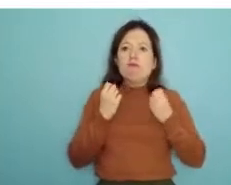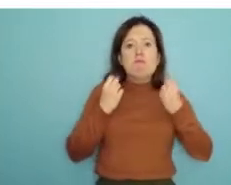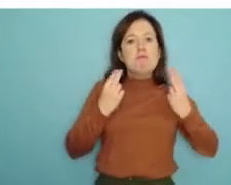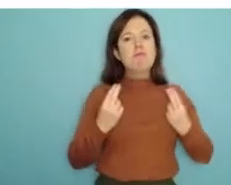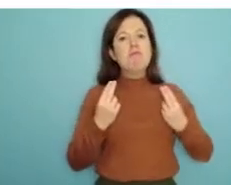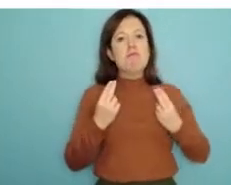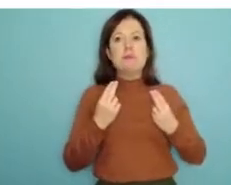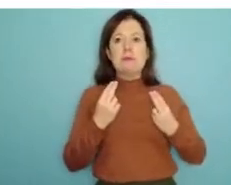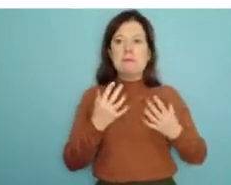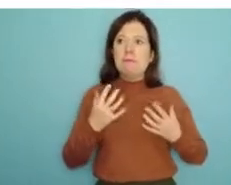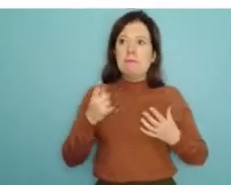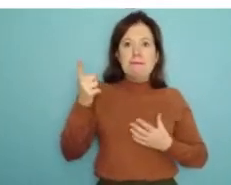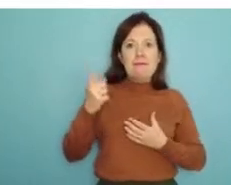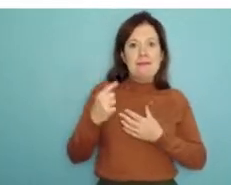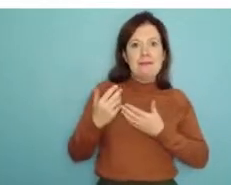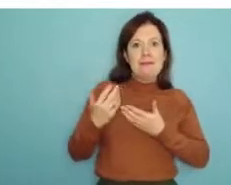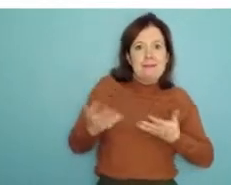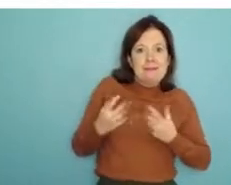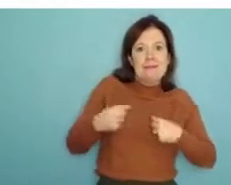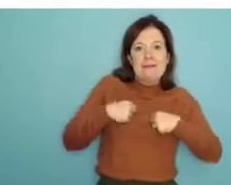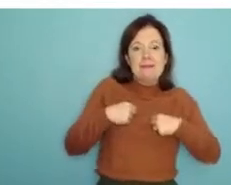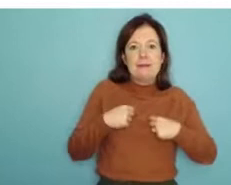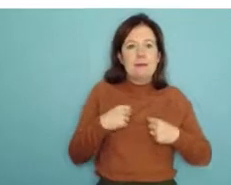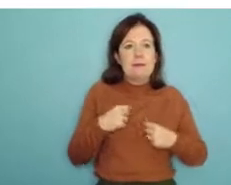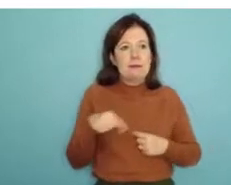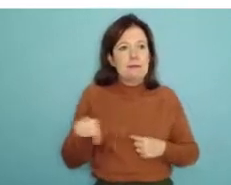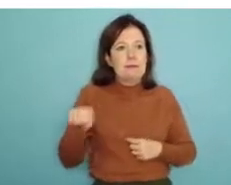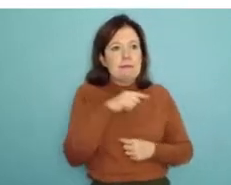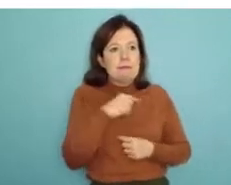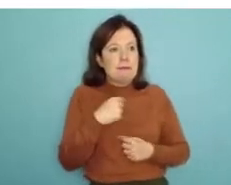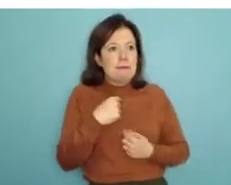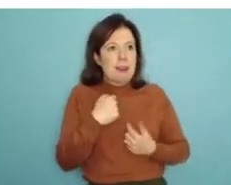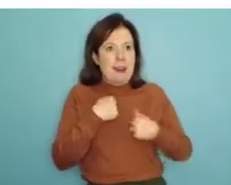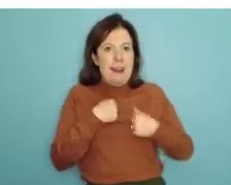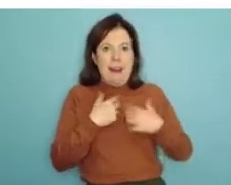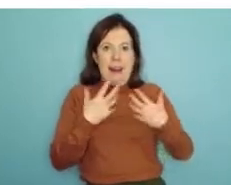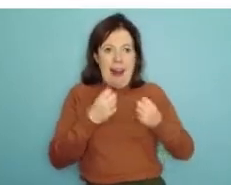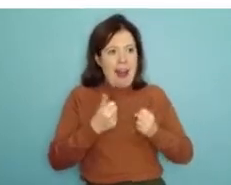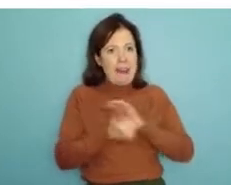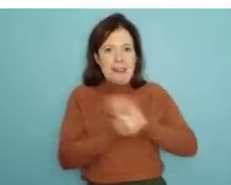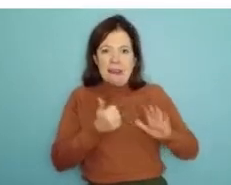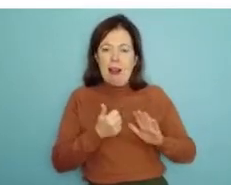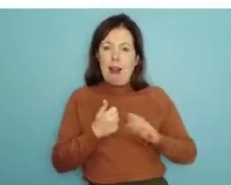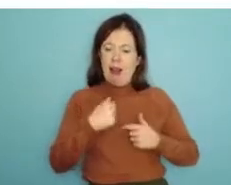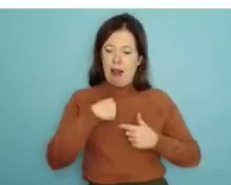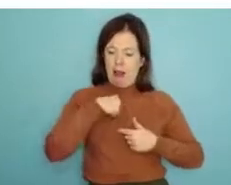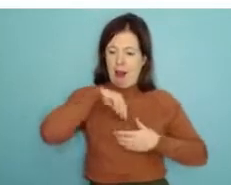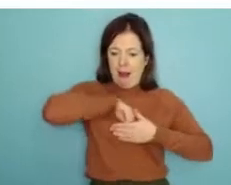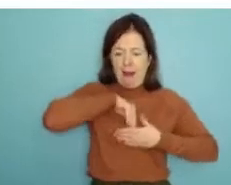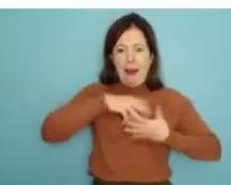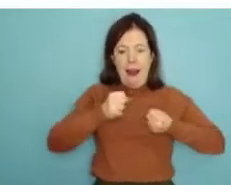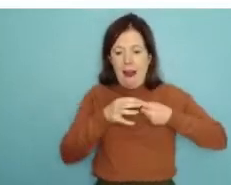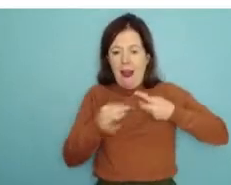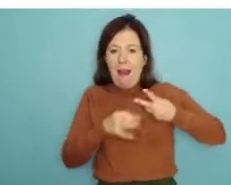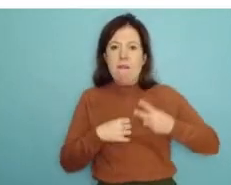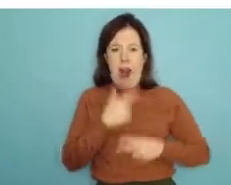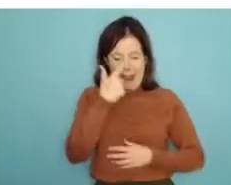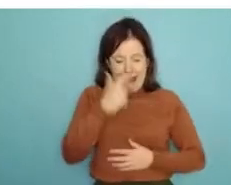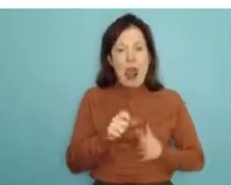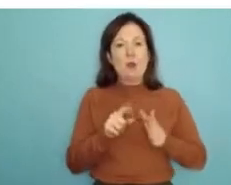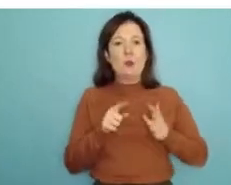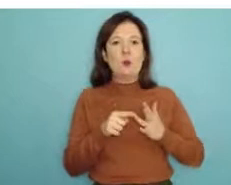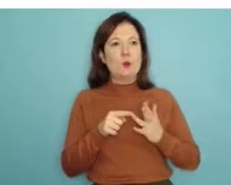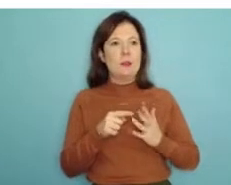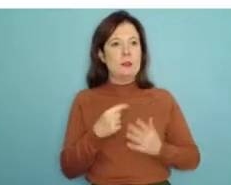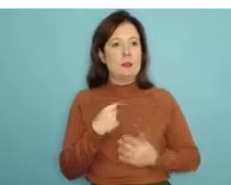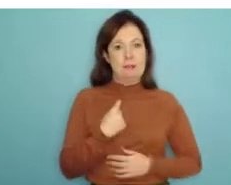help see the skills and attributes that I bring to the table. And it really pushed me to do different things in a way that I